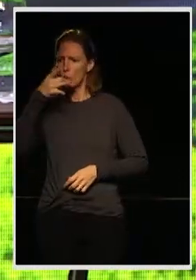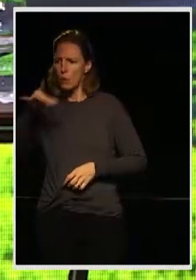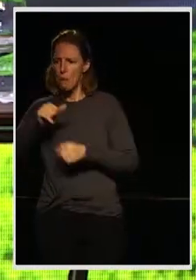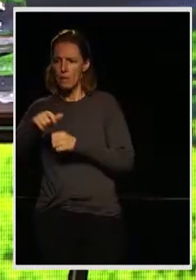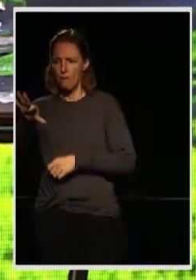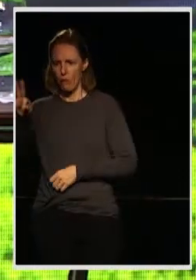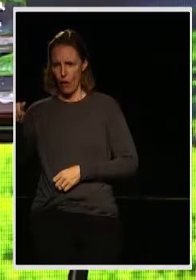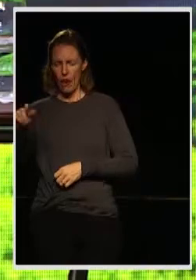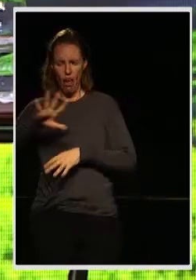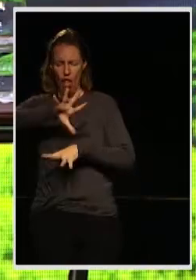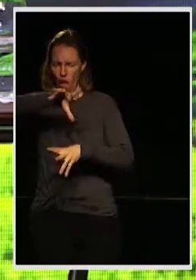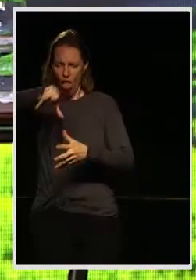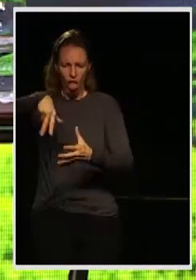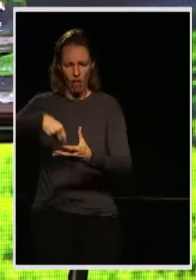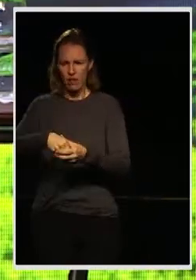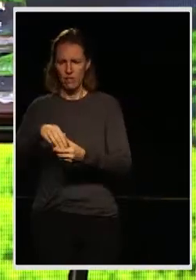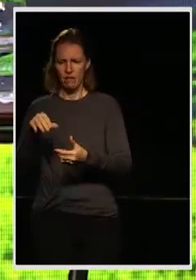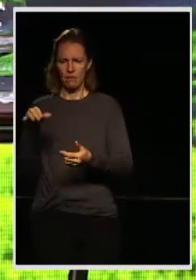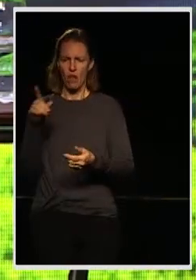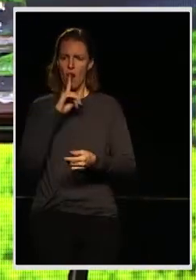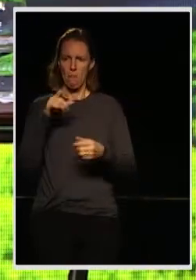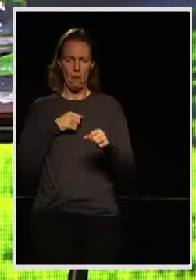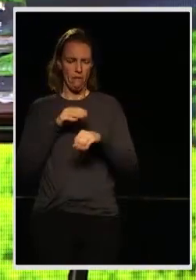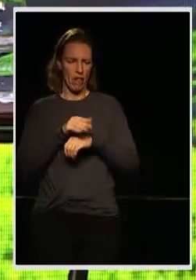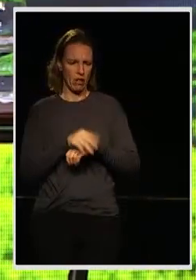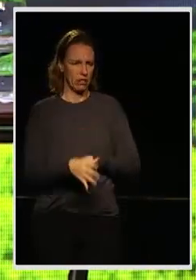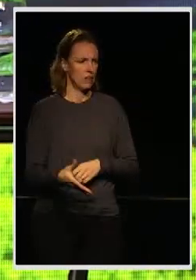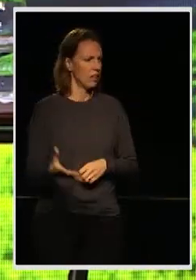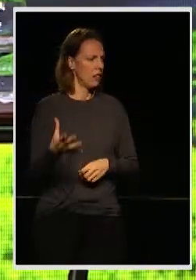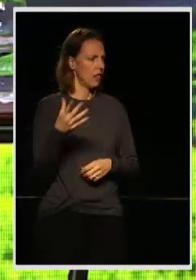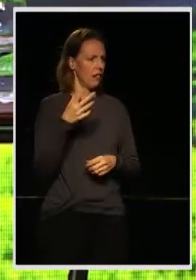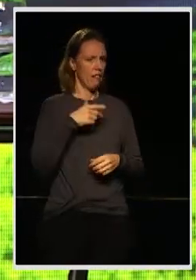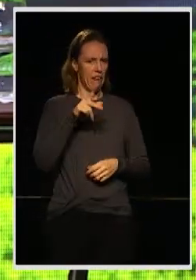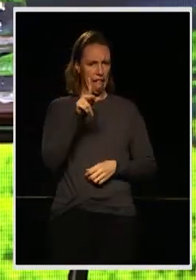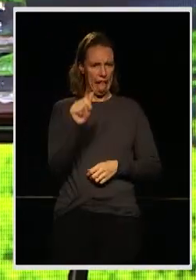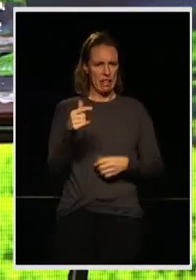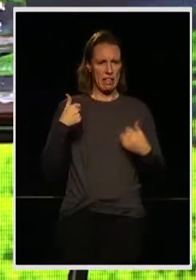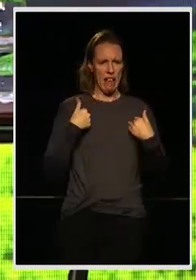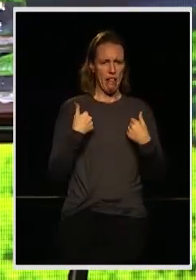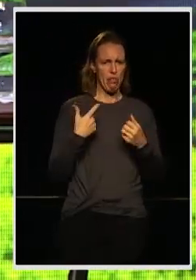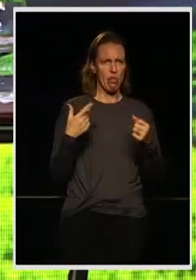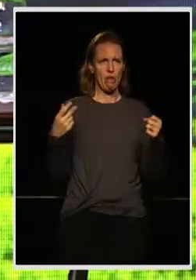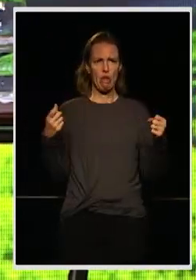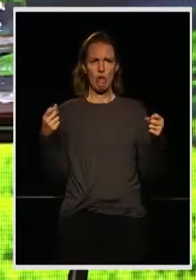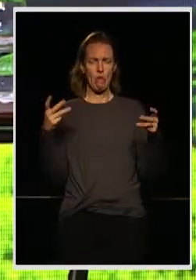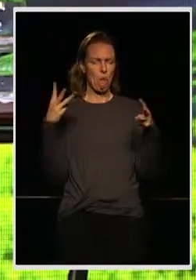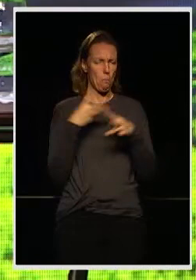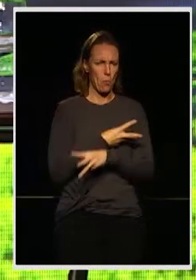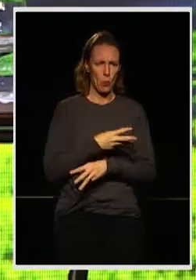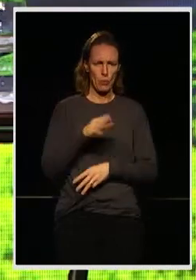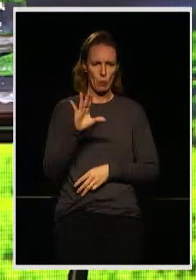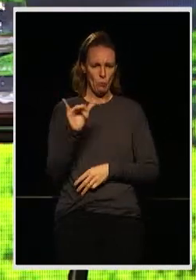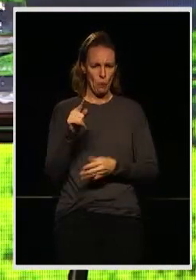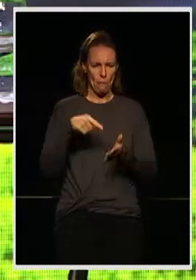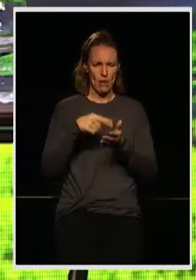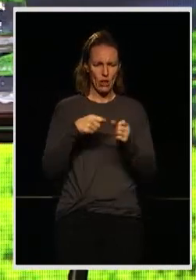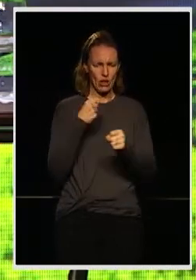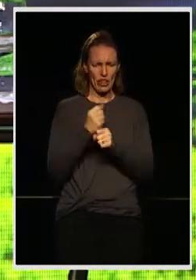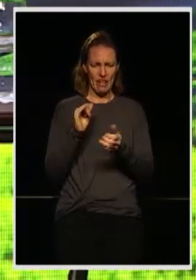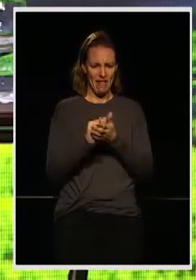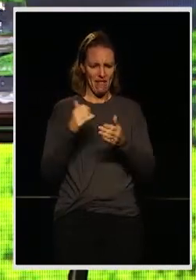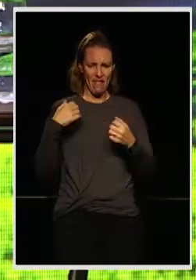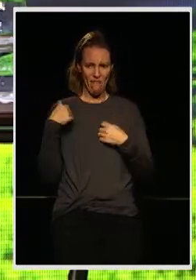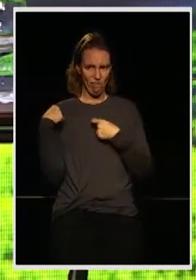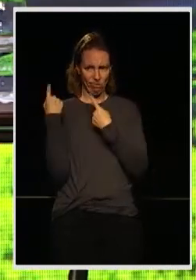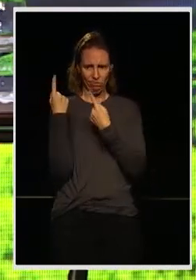and all of them are being affected. Kansas had the worst crop this year that they've ever had.